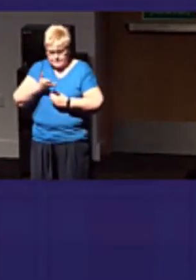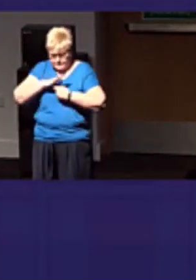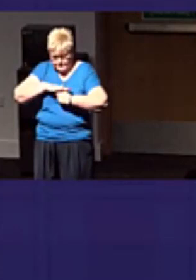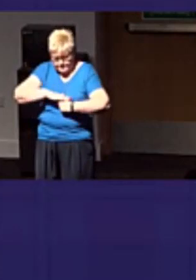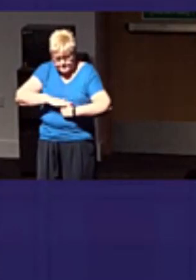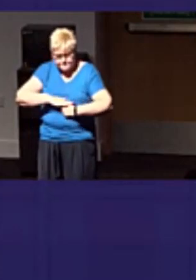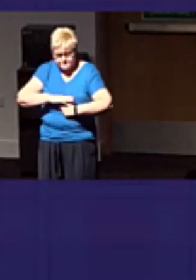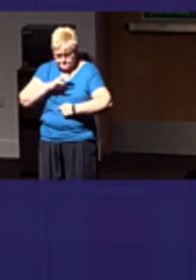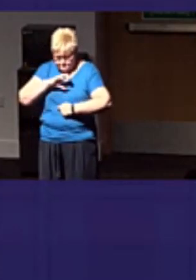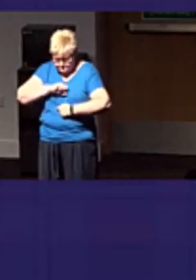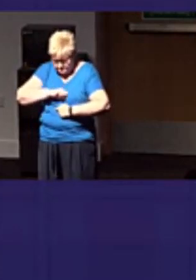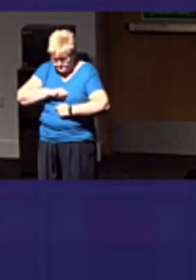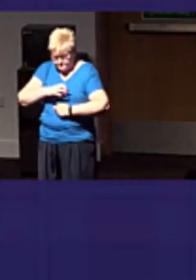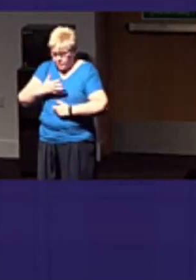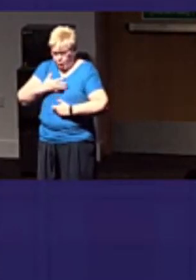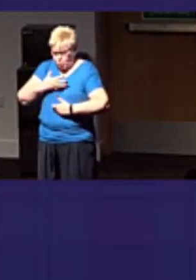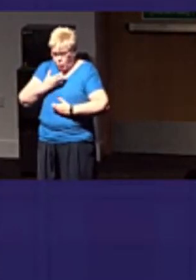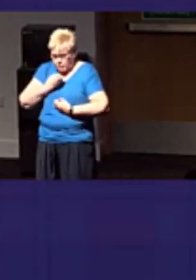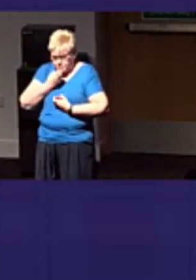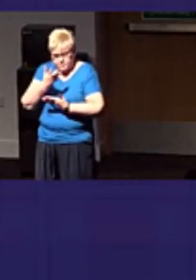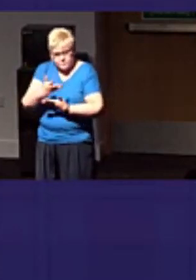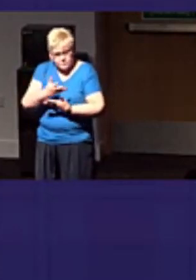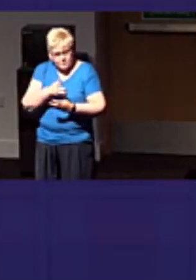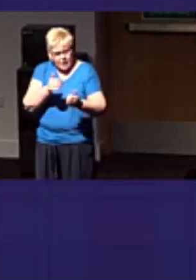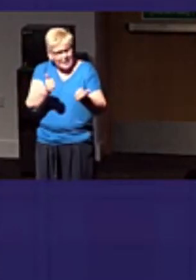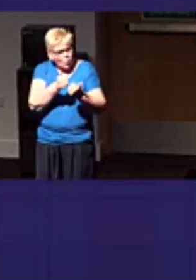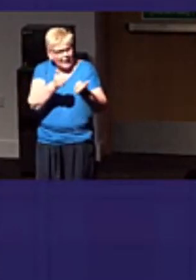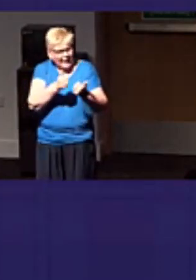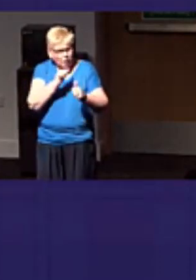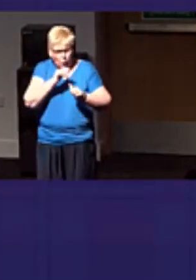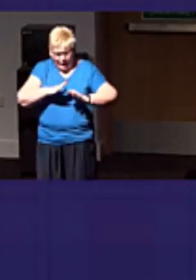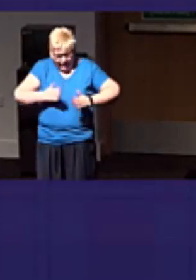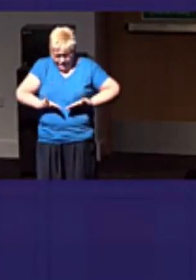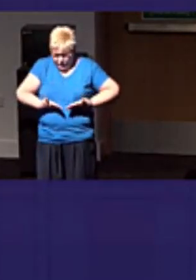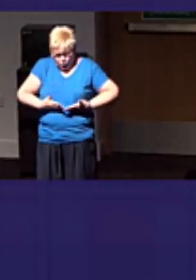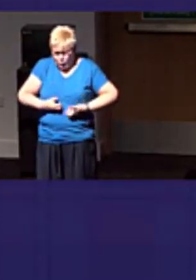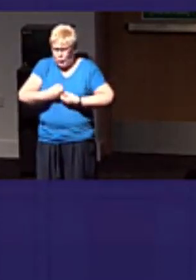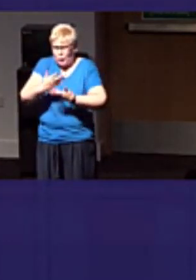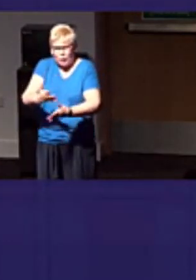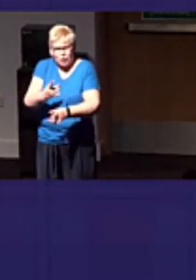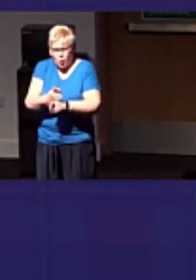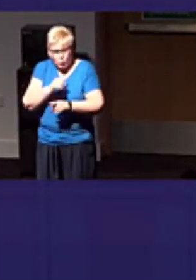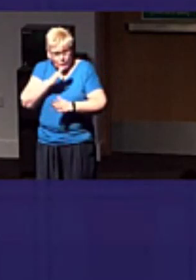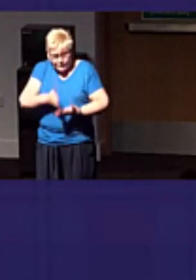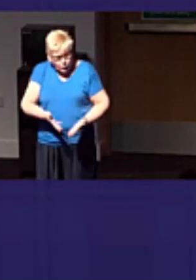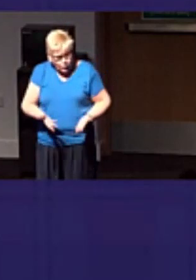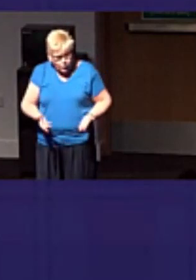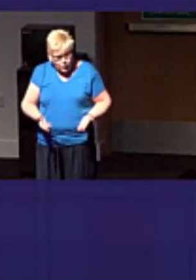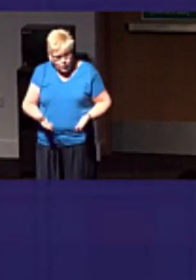also fantastic. It's okay to not talk about it.